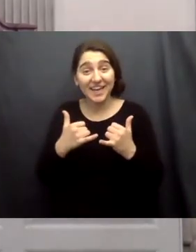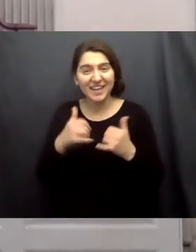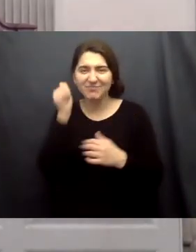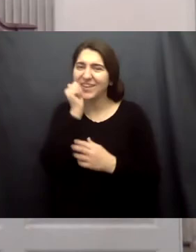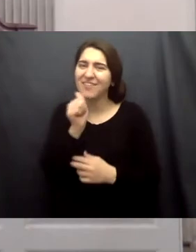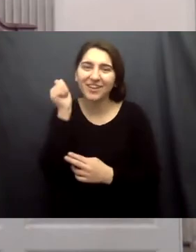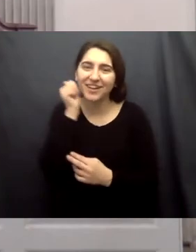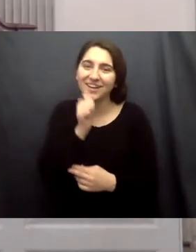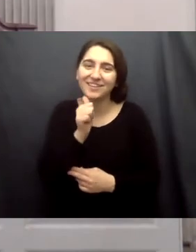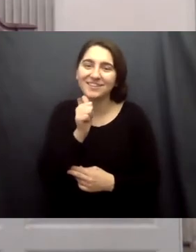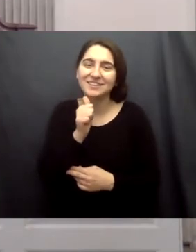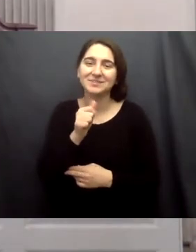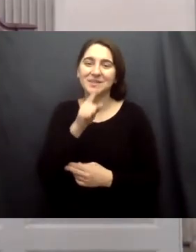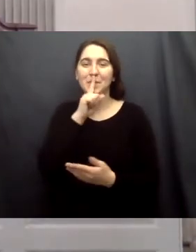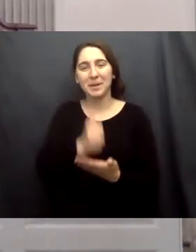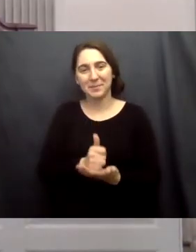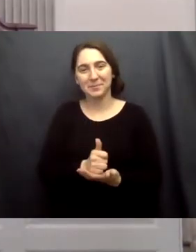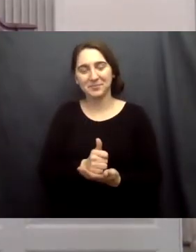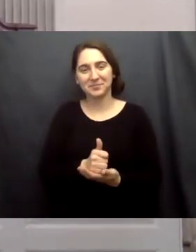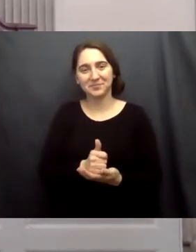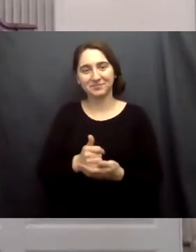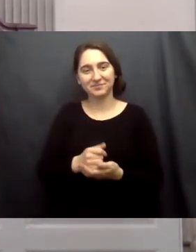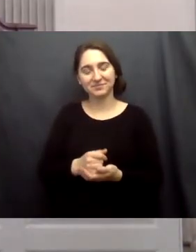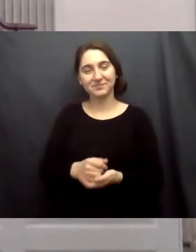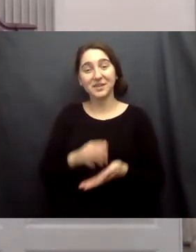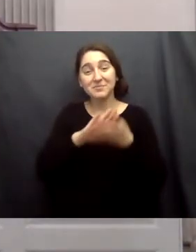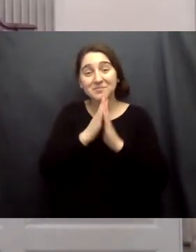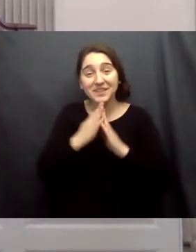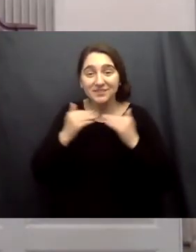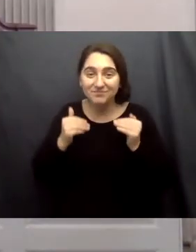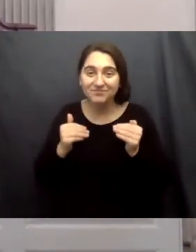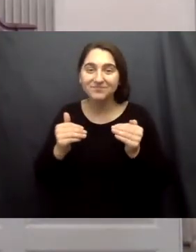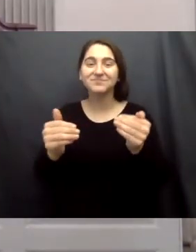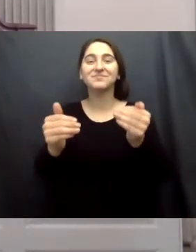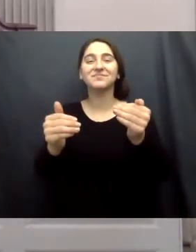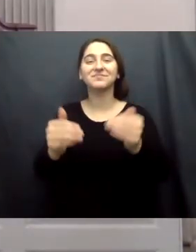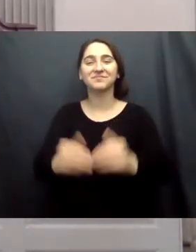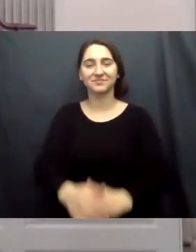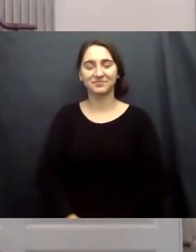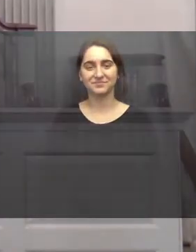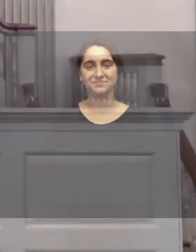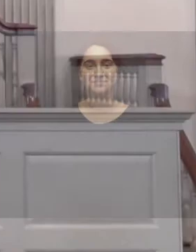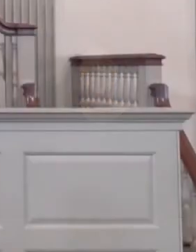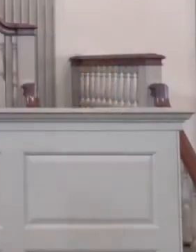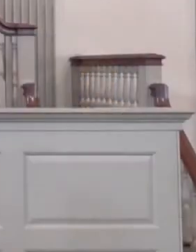you this day and all your days. Amen, and go in peace.